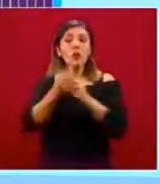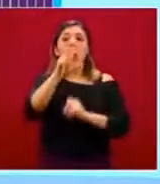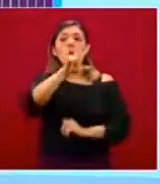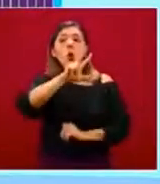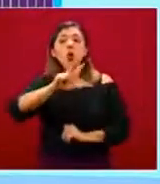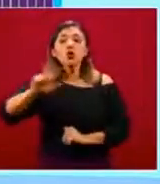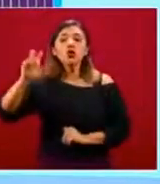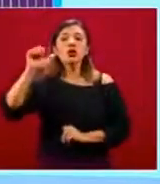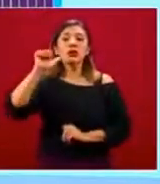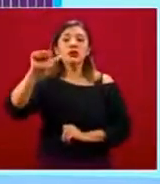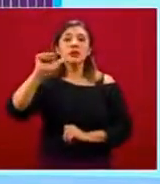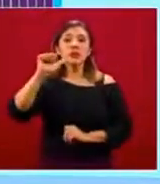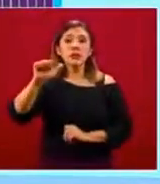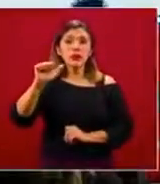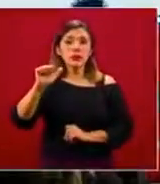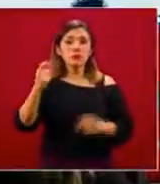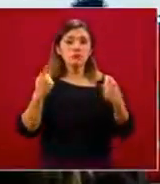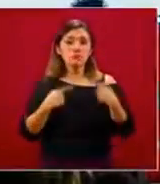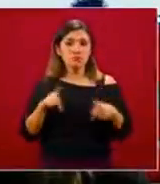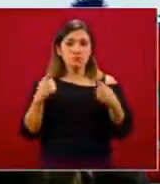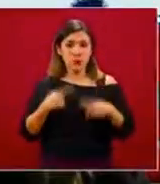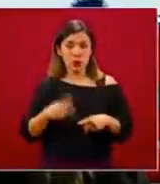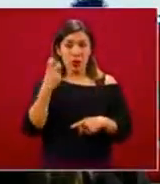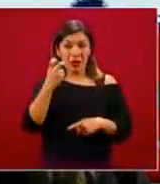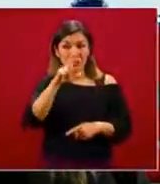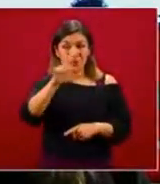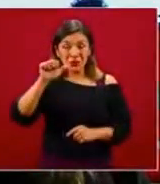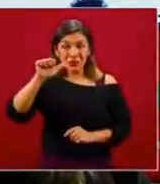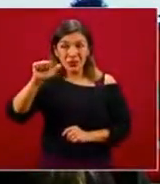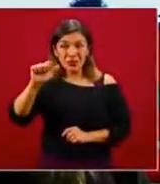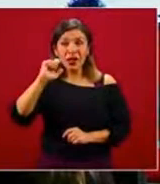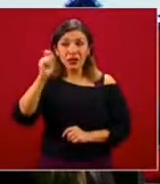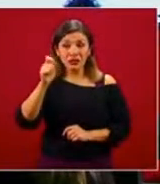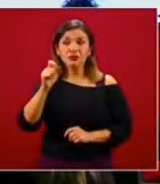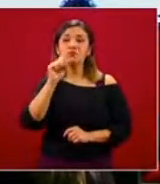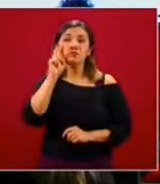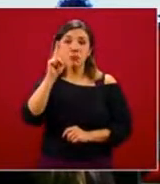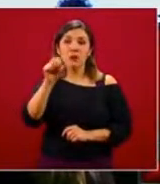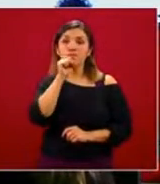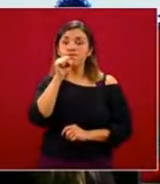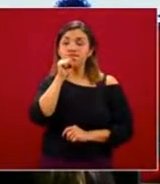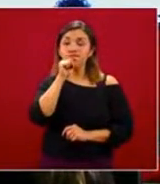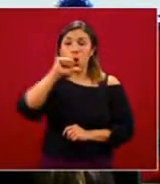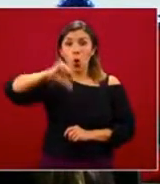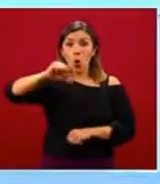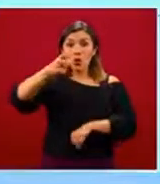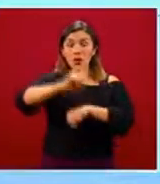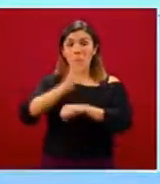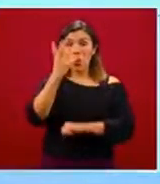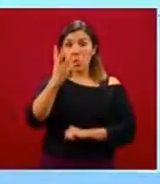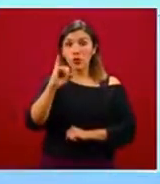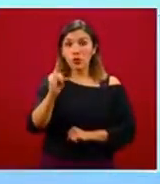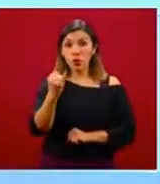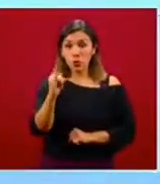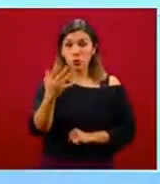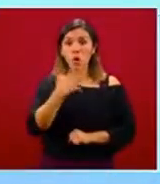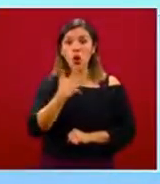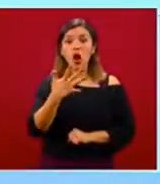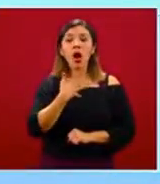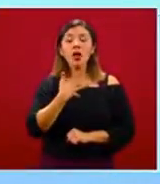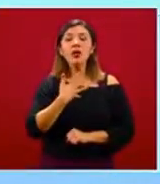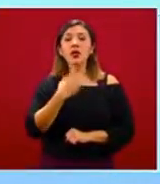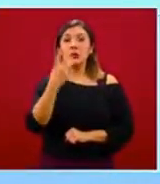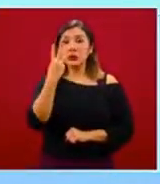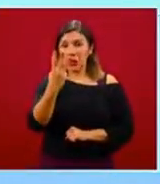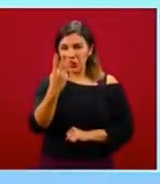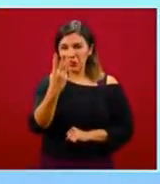And the ones that were identified today, these all add up to 816, and this is how they are